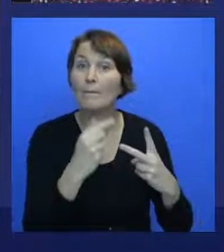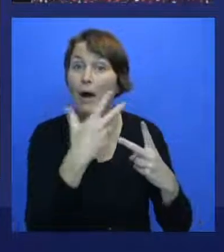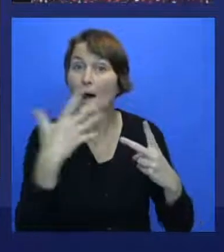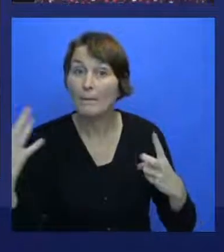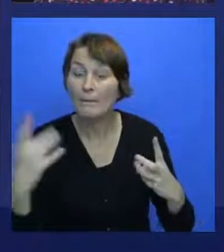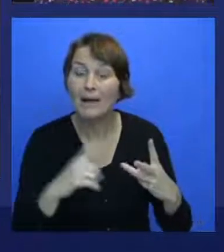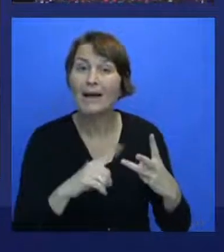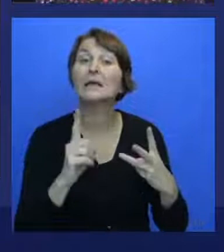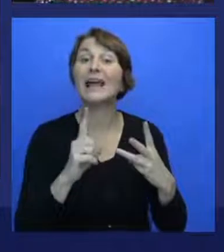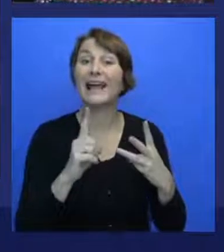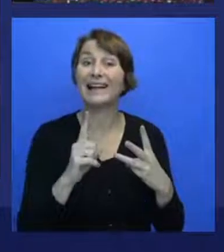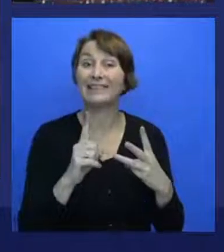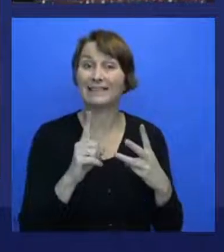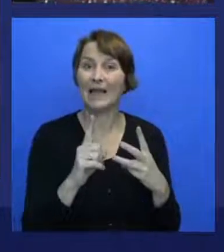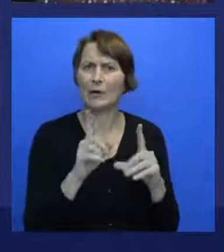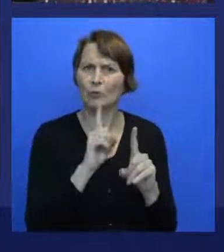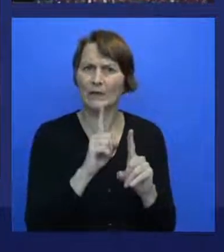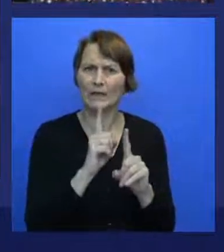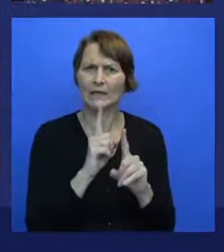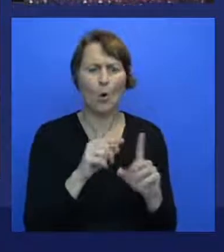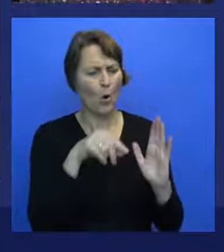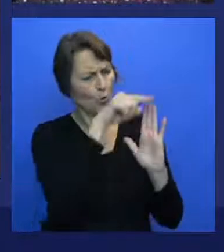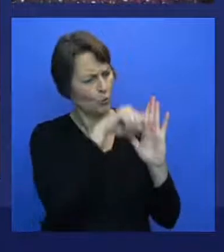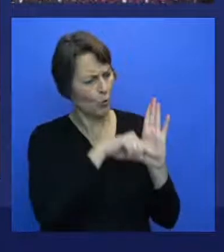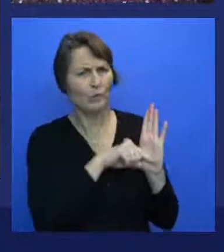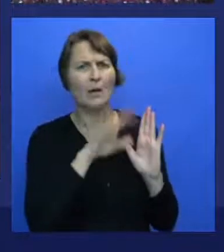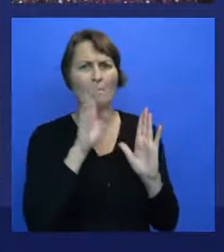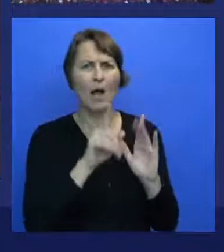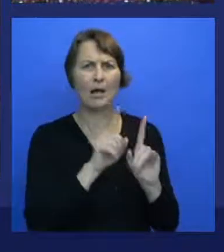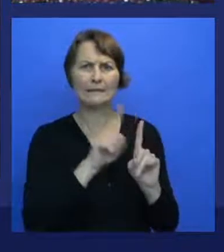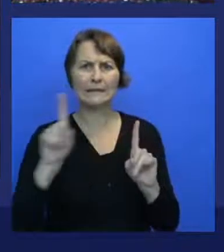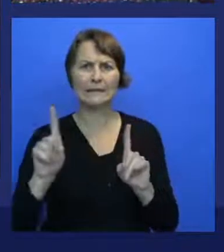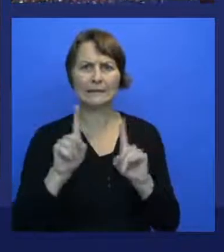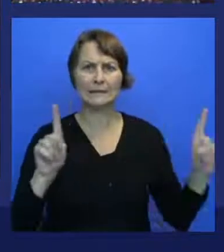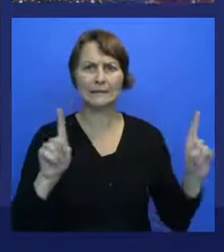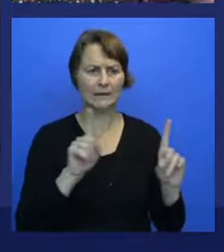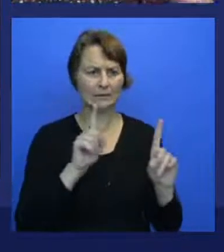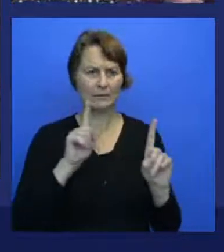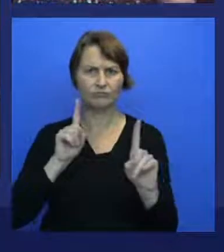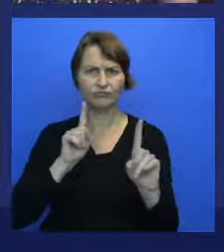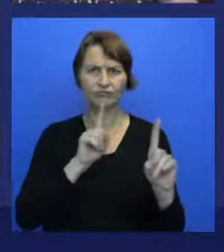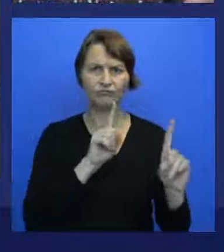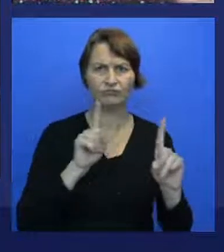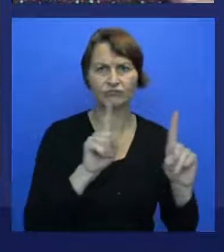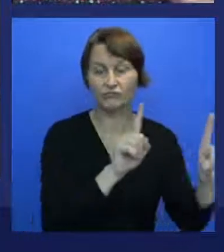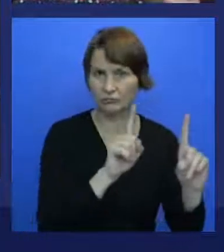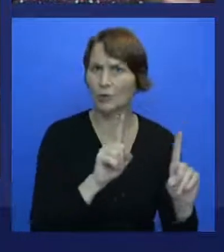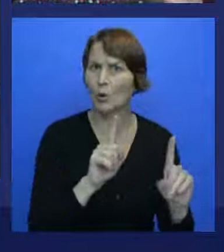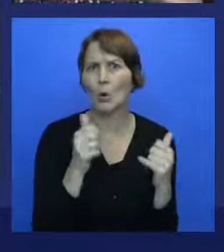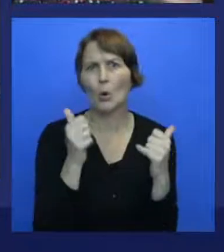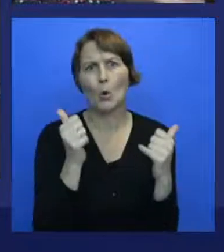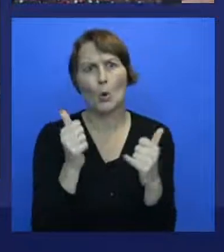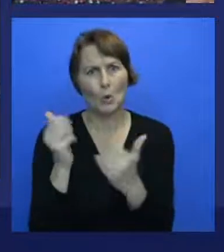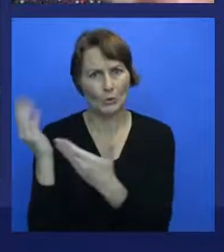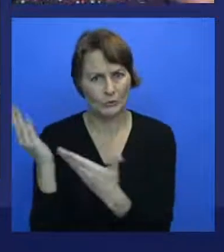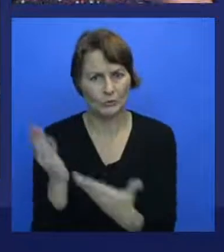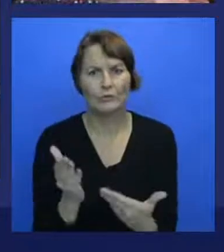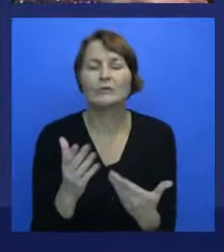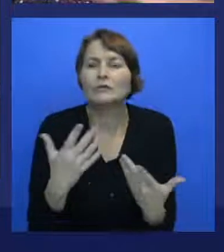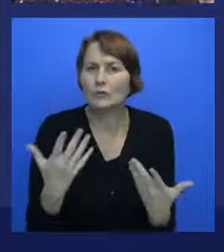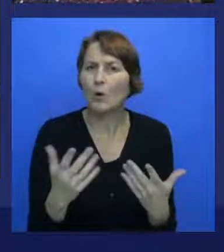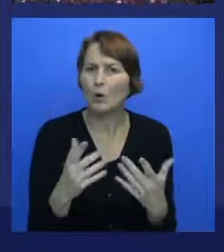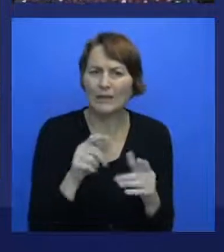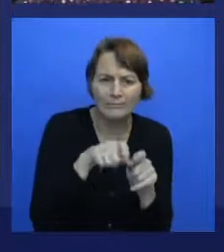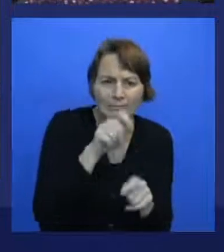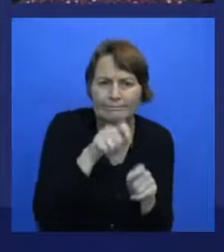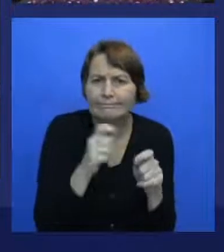social distancing practices, etc. It's a pretty amazing service. So again, person counting, how far away they are, and whether they